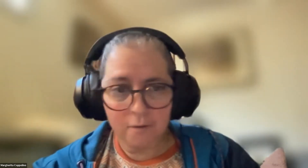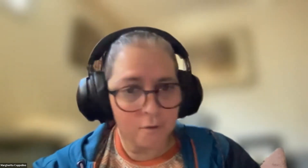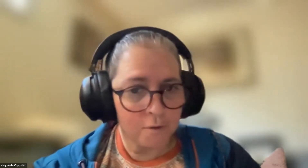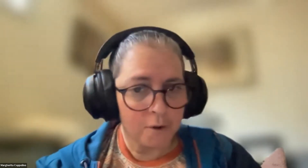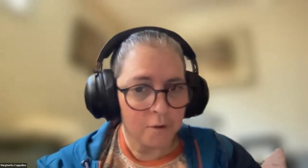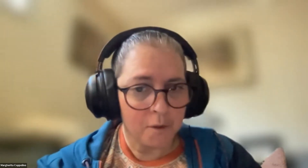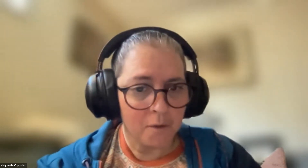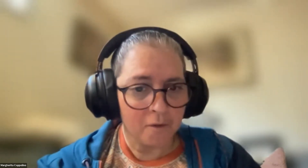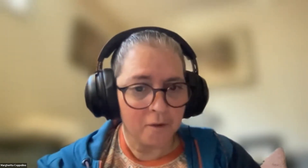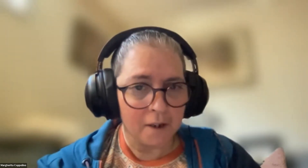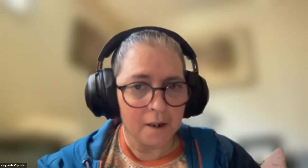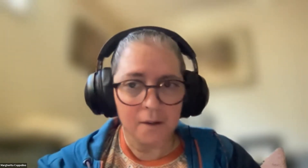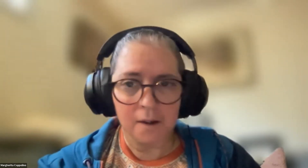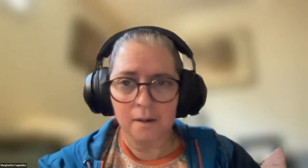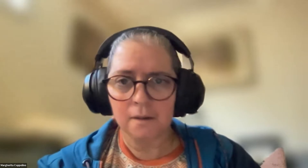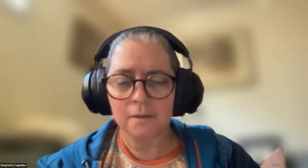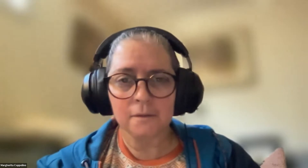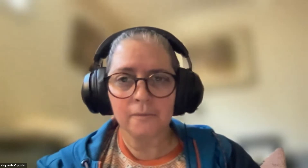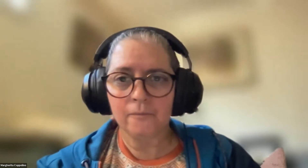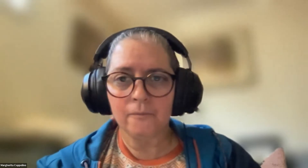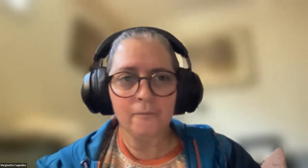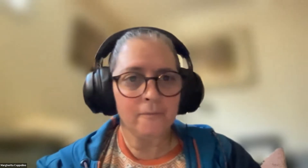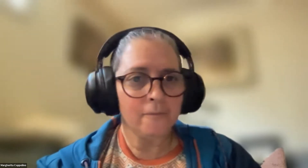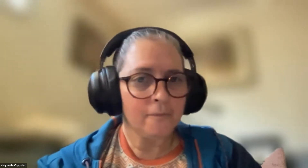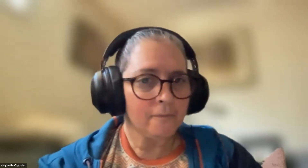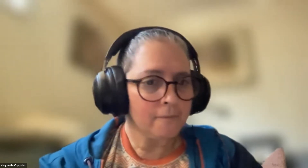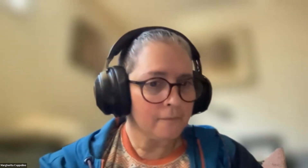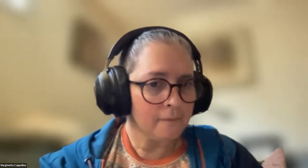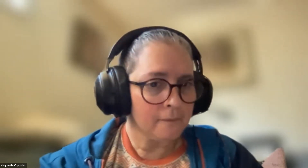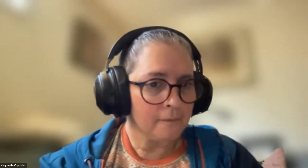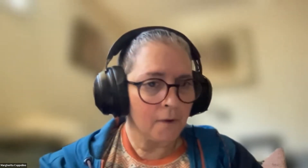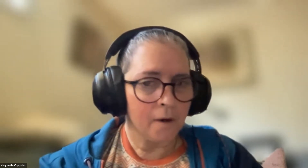I just assume that nobody wants to say anything.